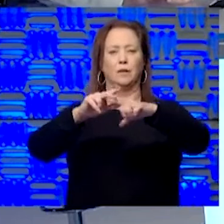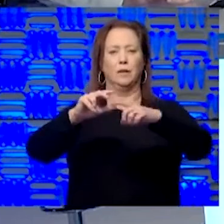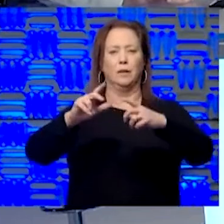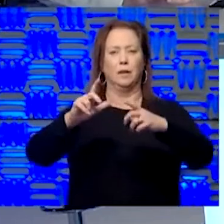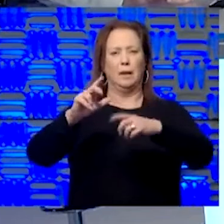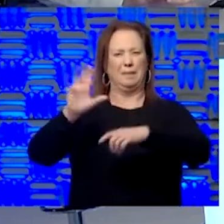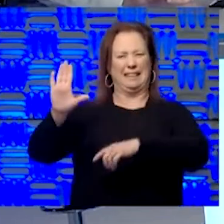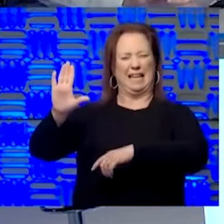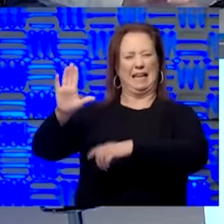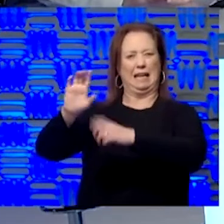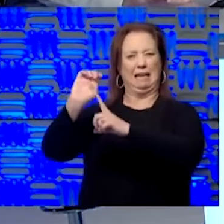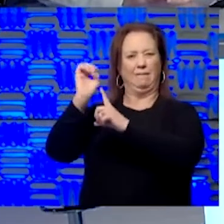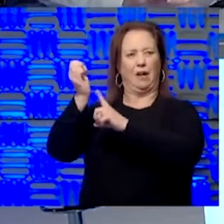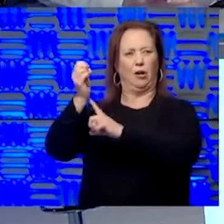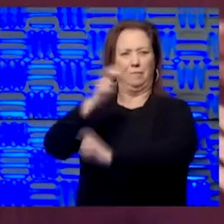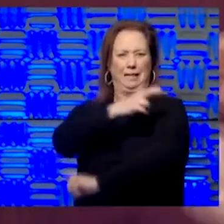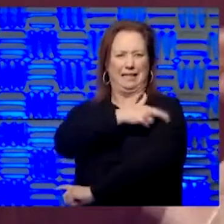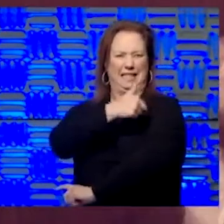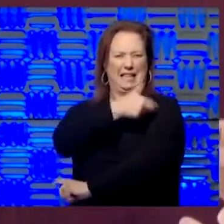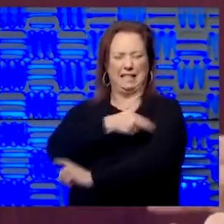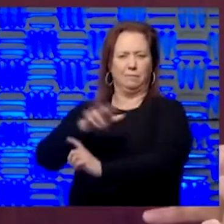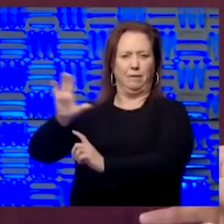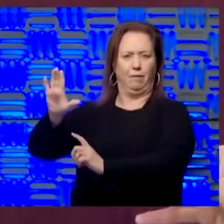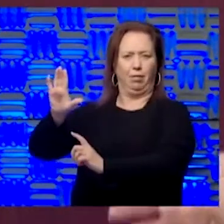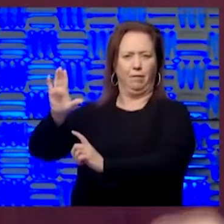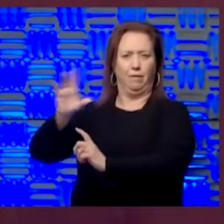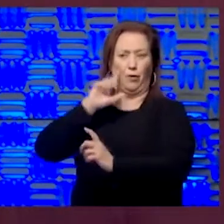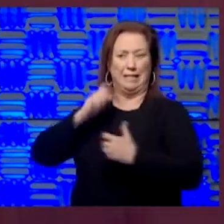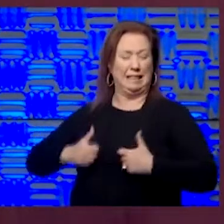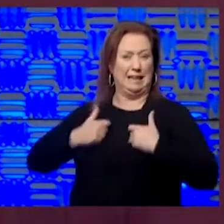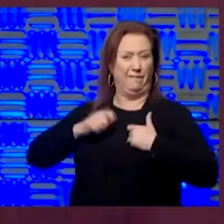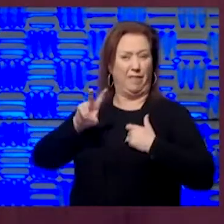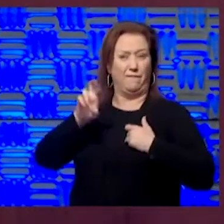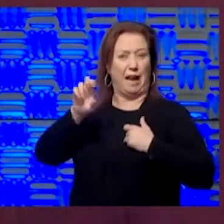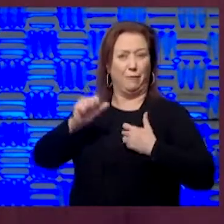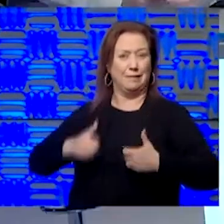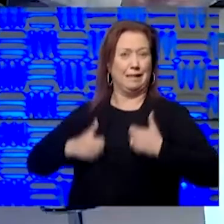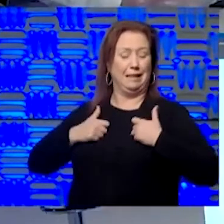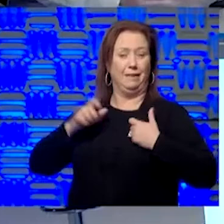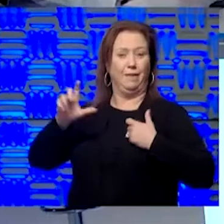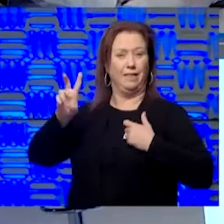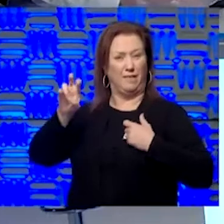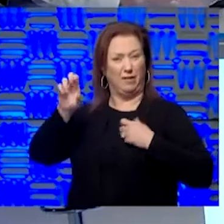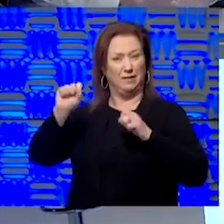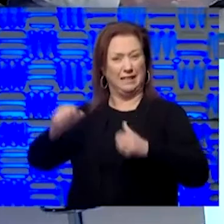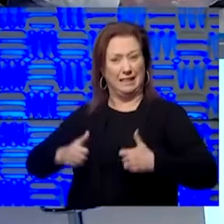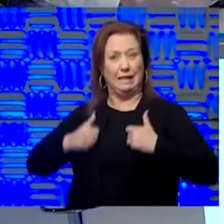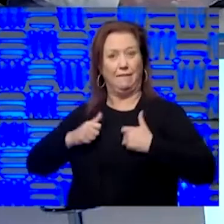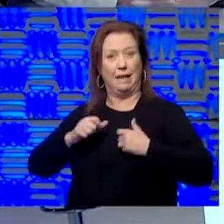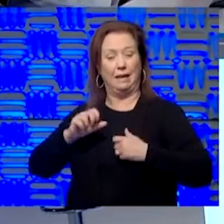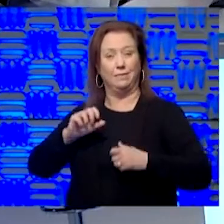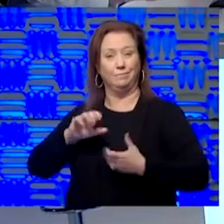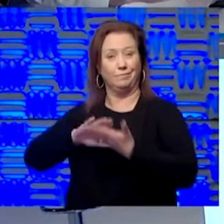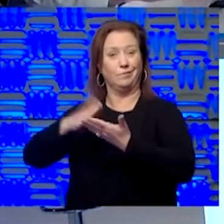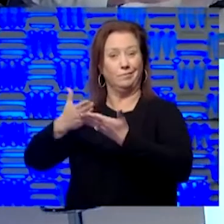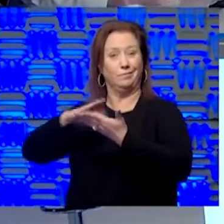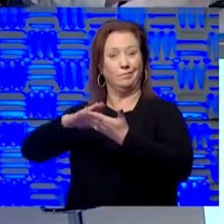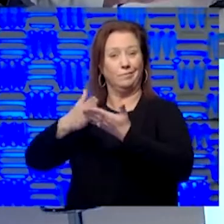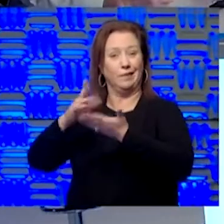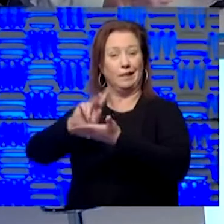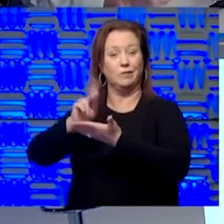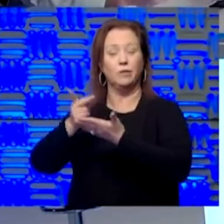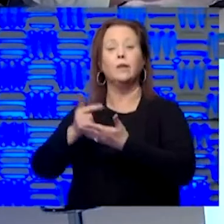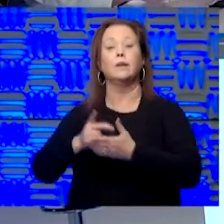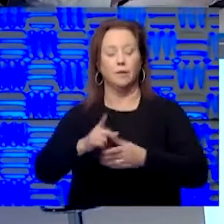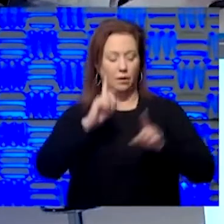very hospitable environment for the virus. I think that's what it is. We have testing